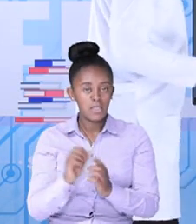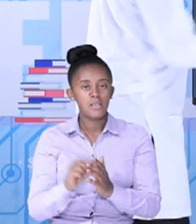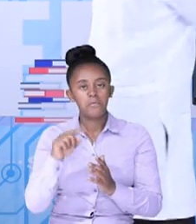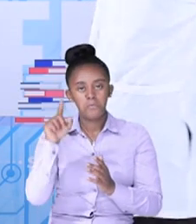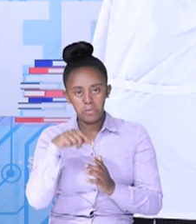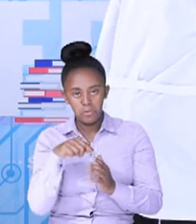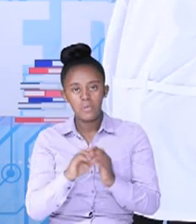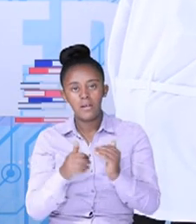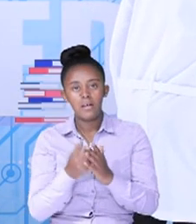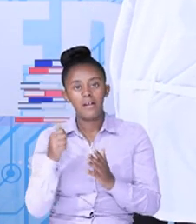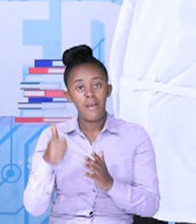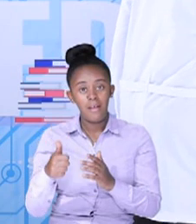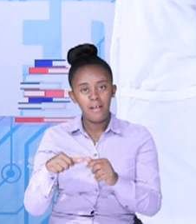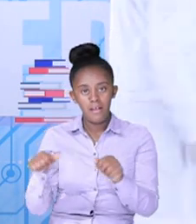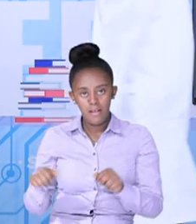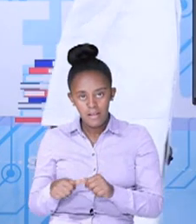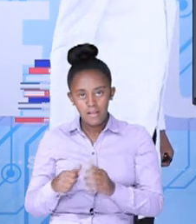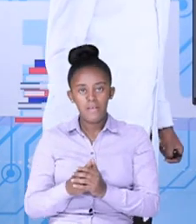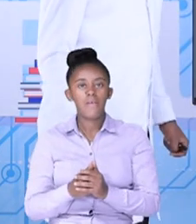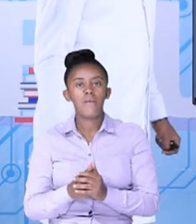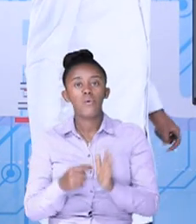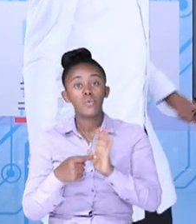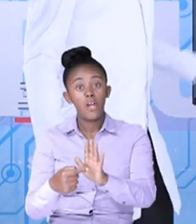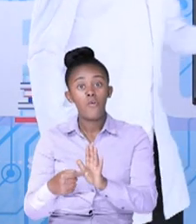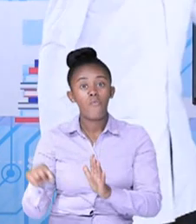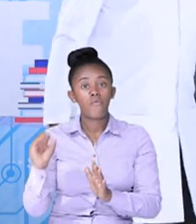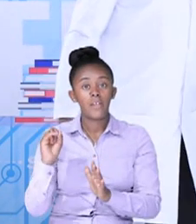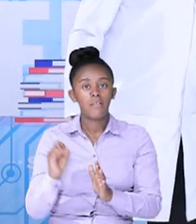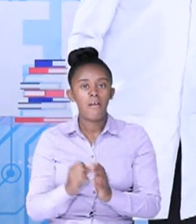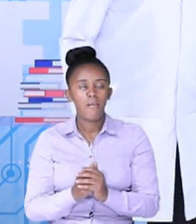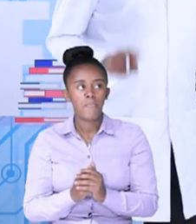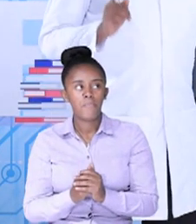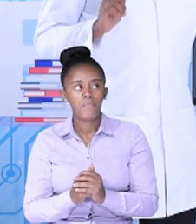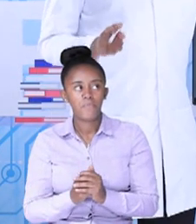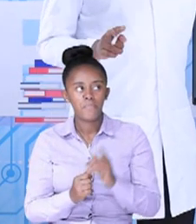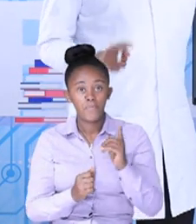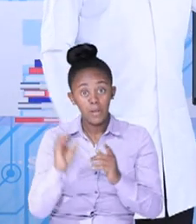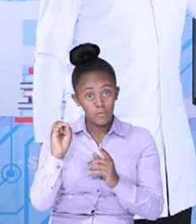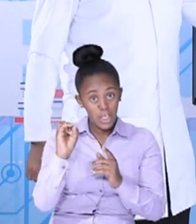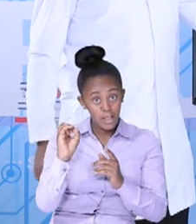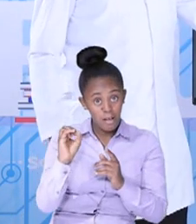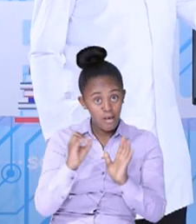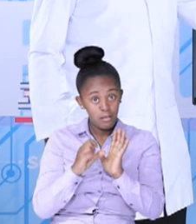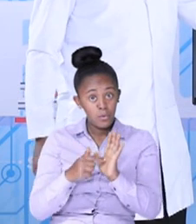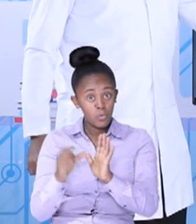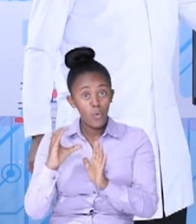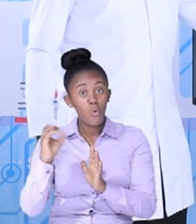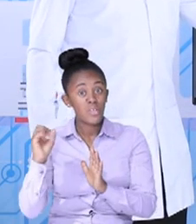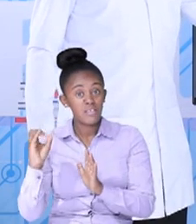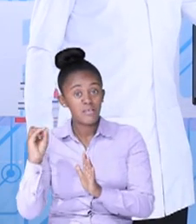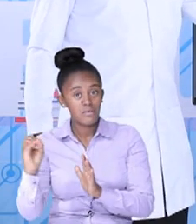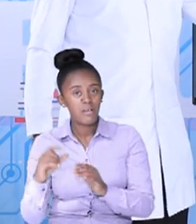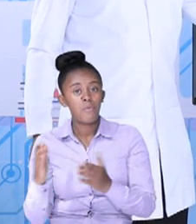area A, cosine of theta here, theta. Where theta is the angle between the